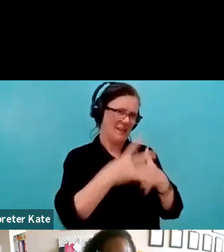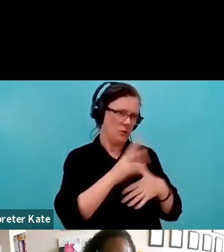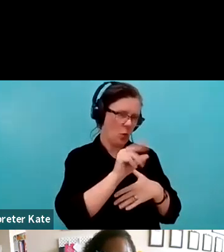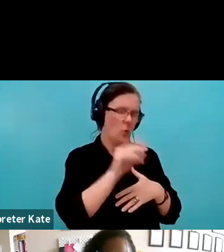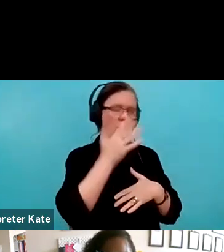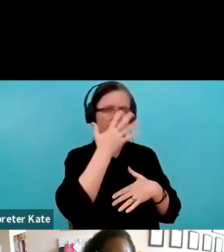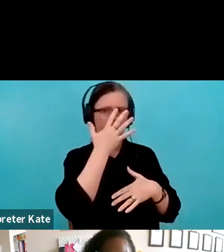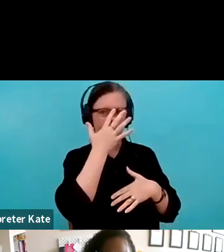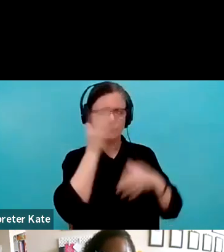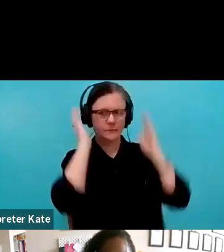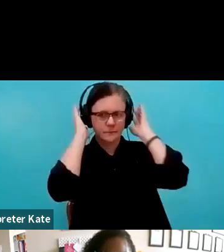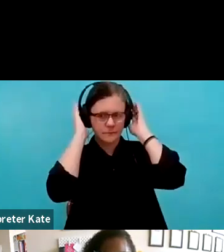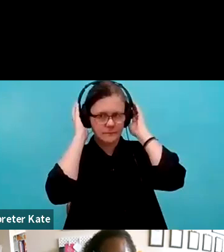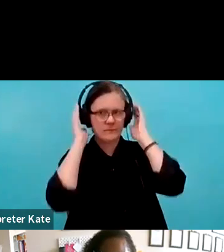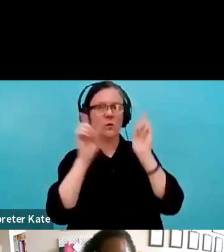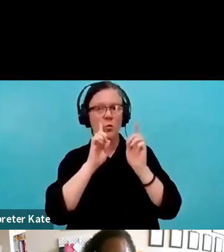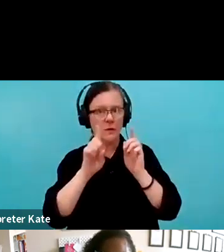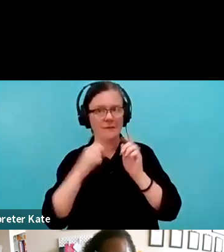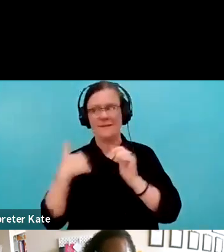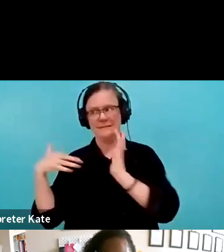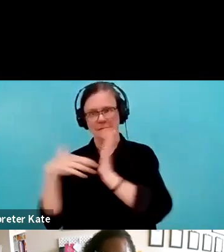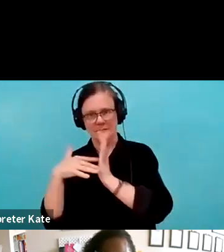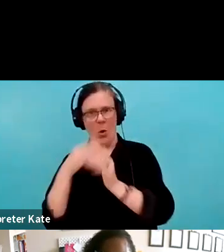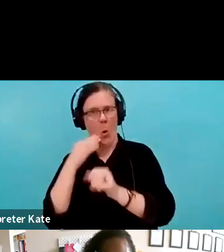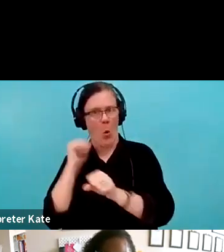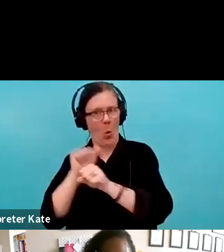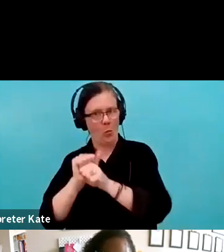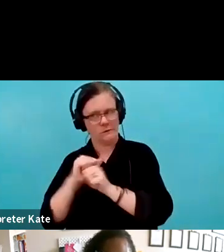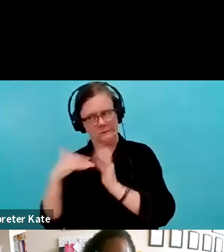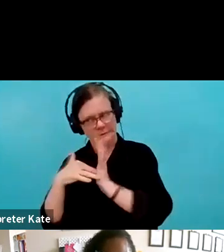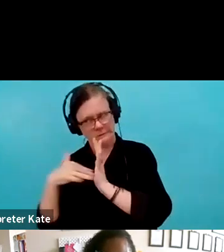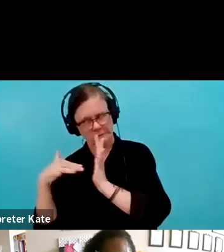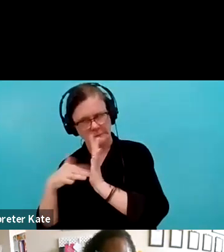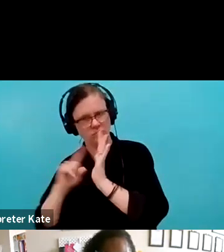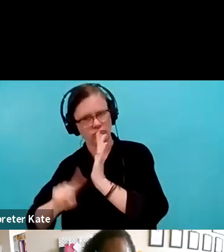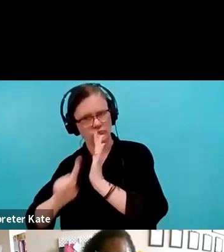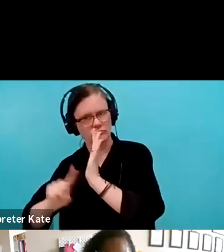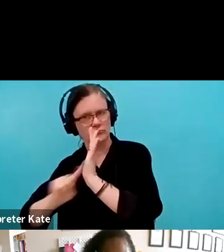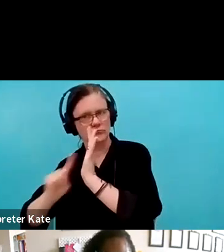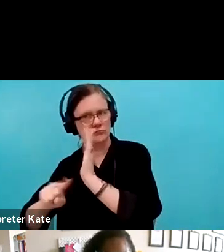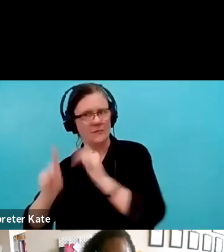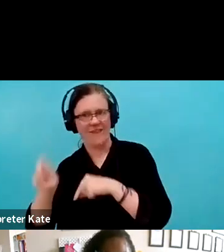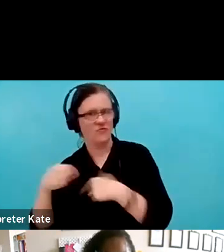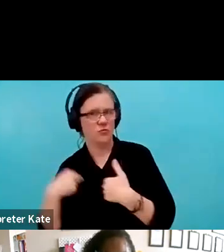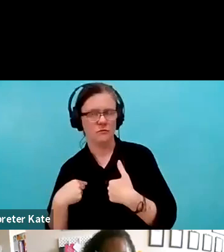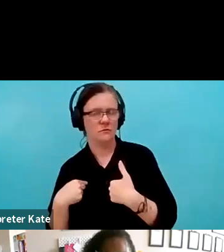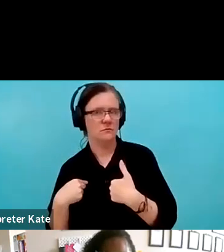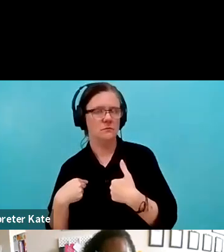is to really do my homework, and that it's not up to